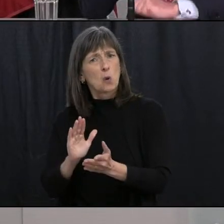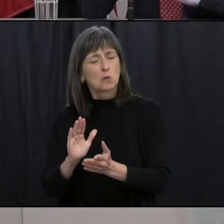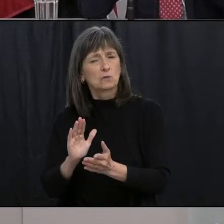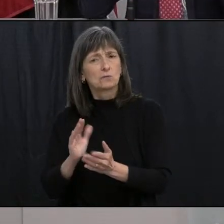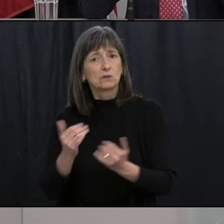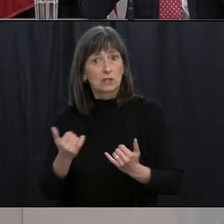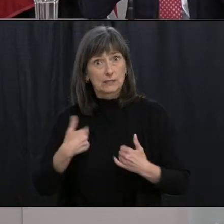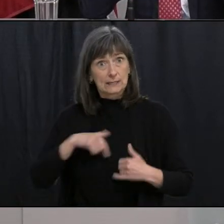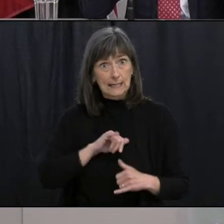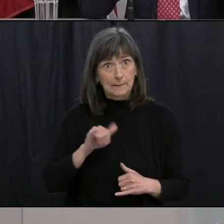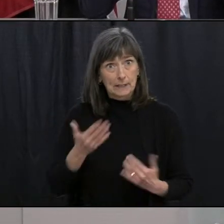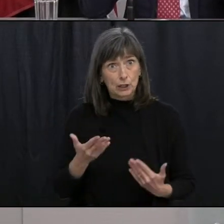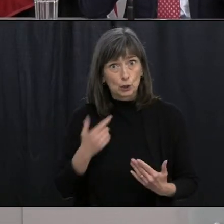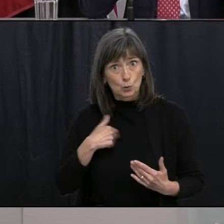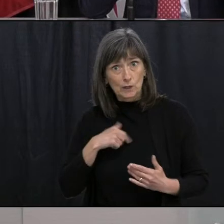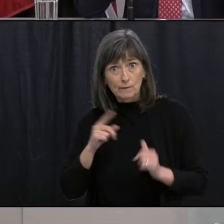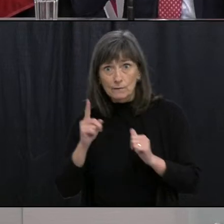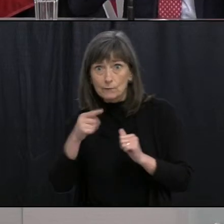appointments?